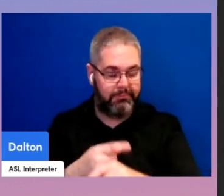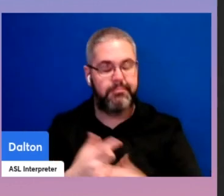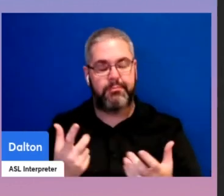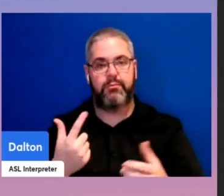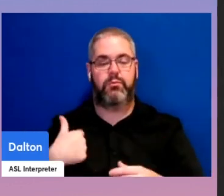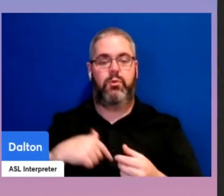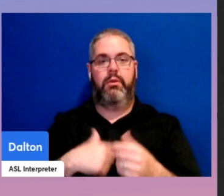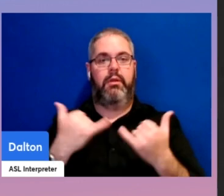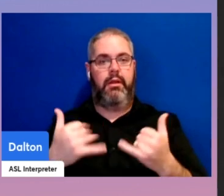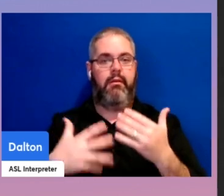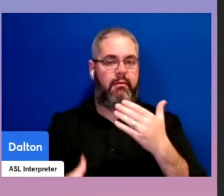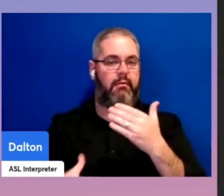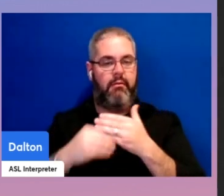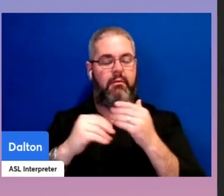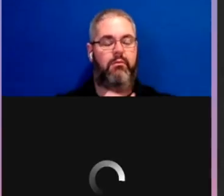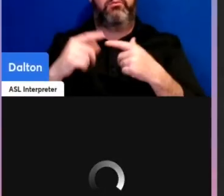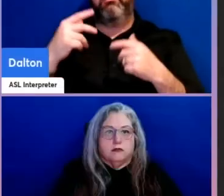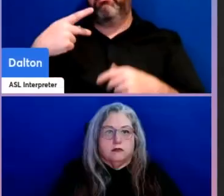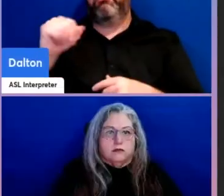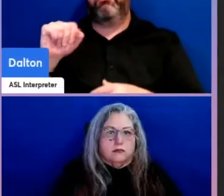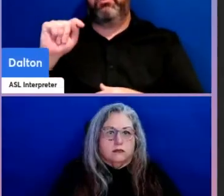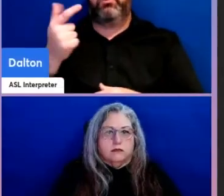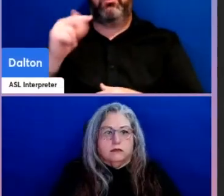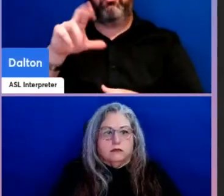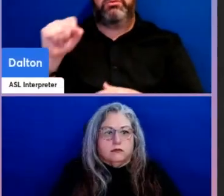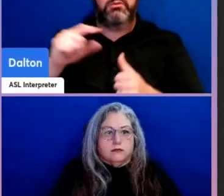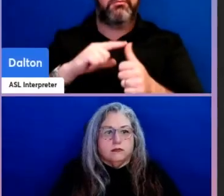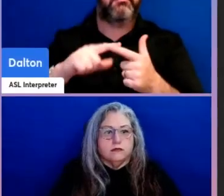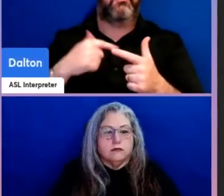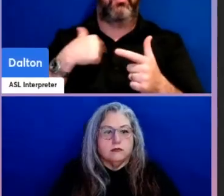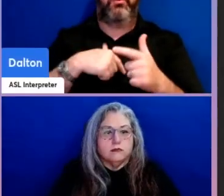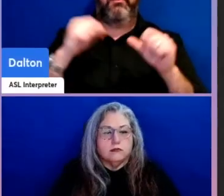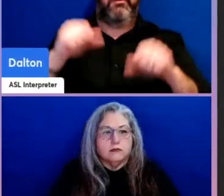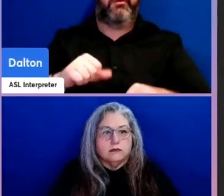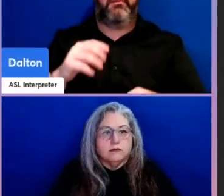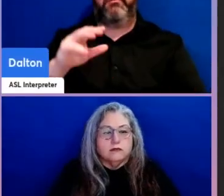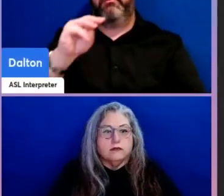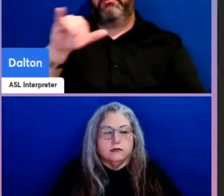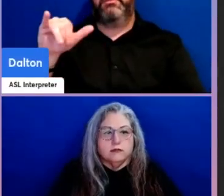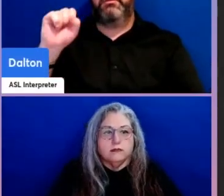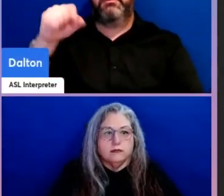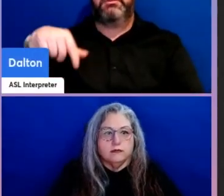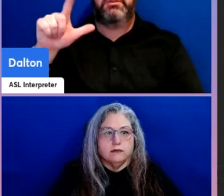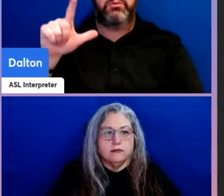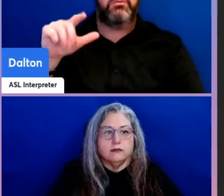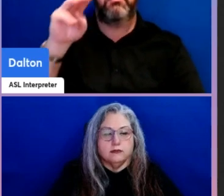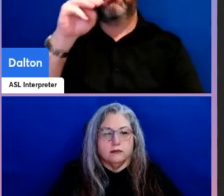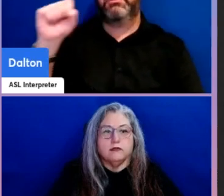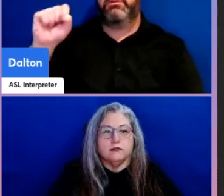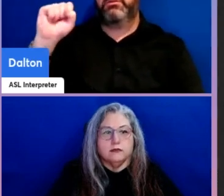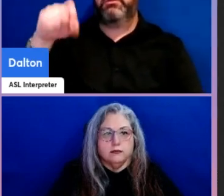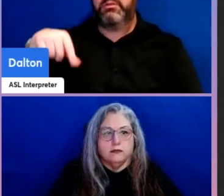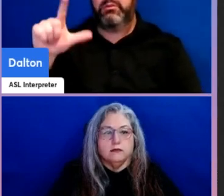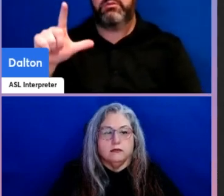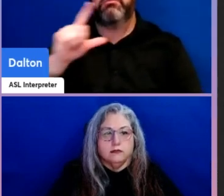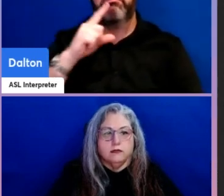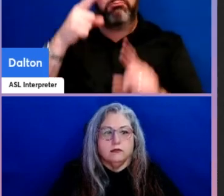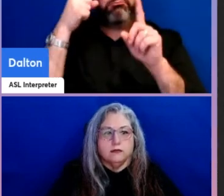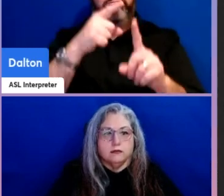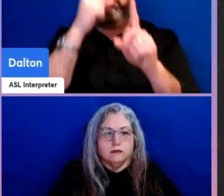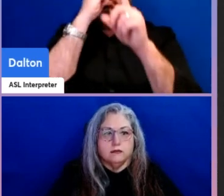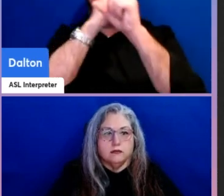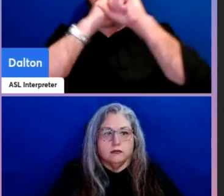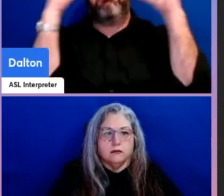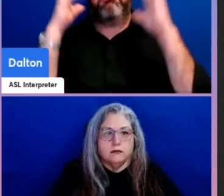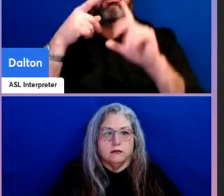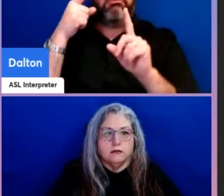to now be able to support Postgres. We can now extend this, MySQL or Microsoft SQL. But the idea is that all